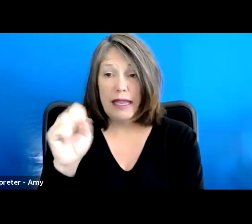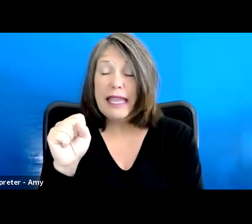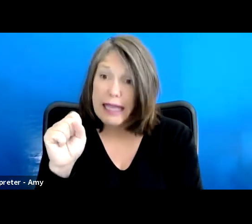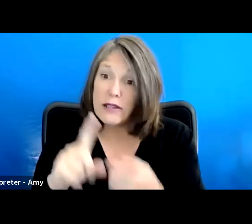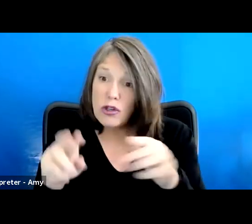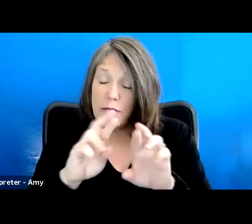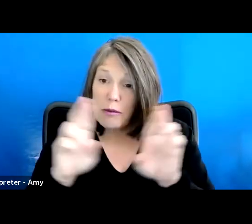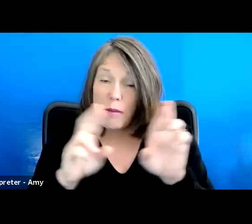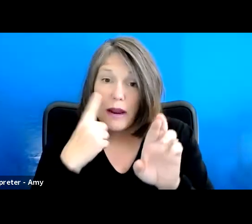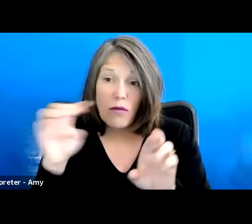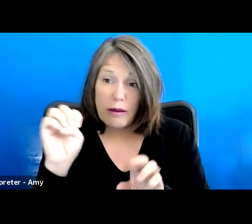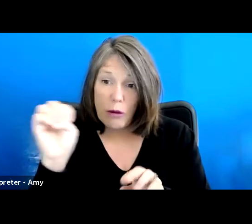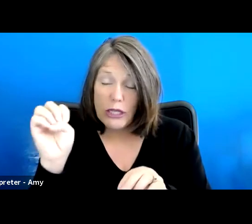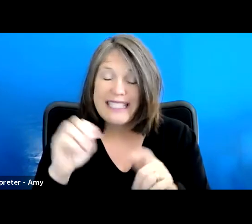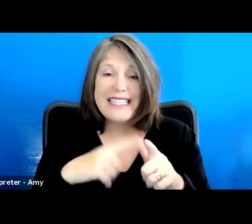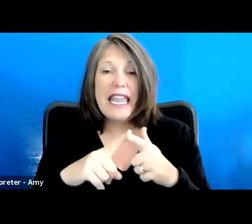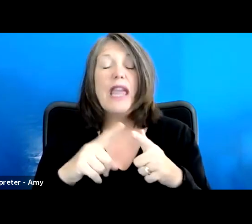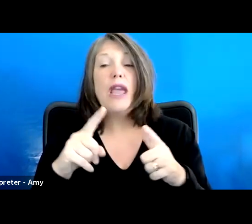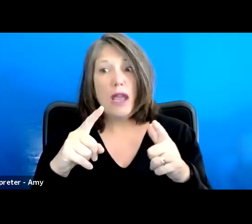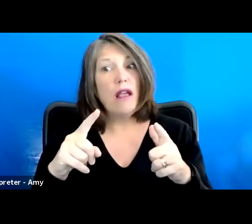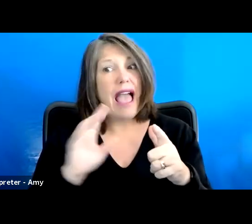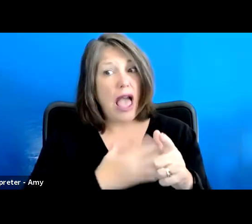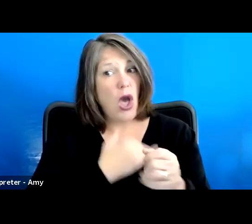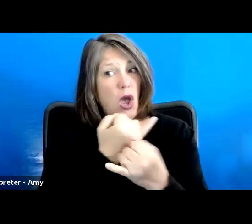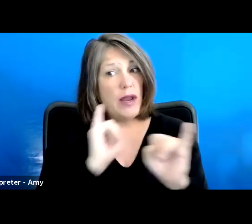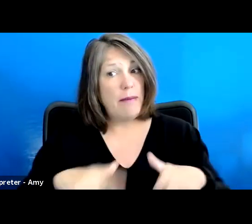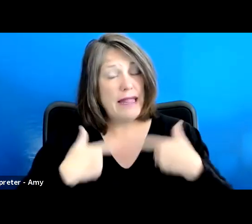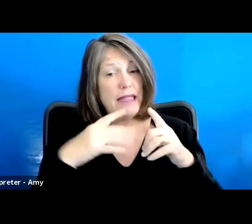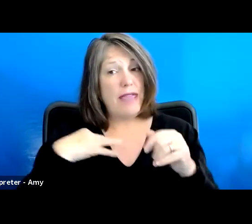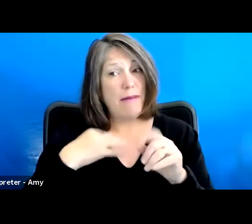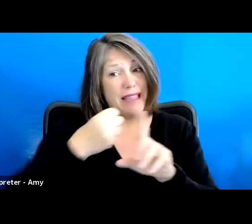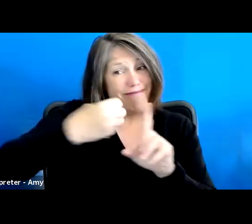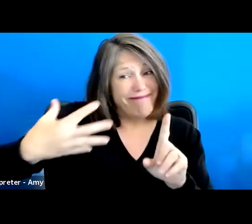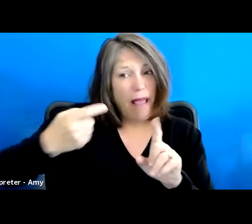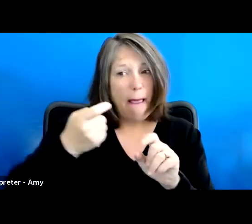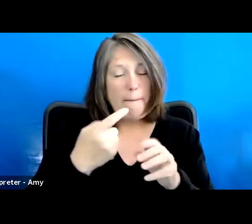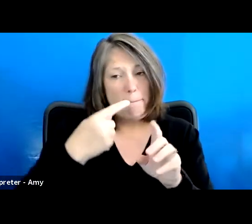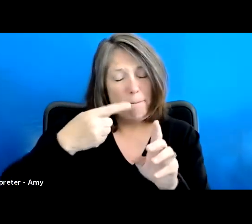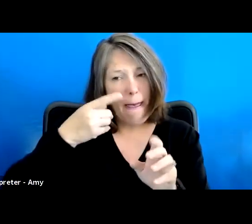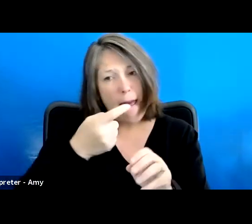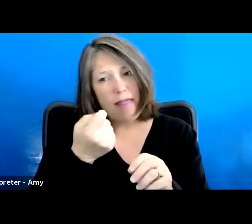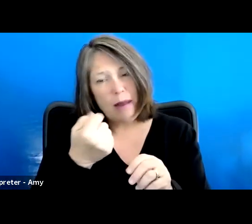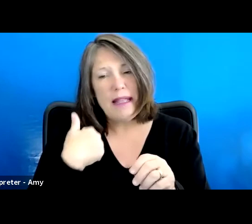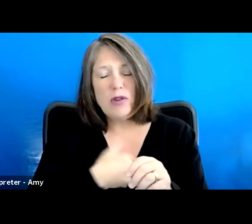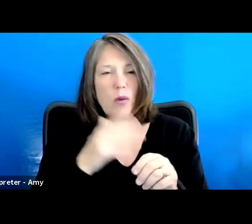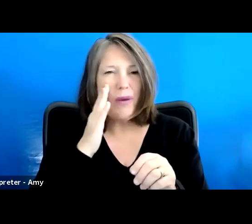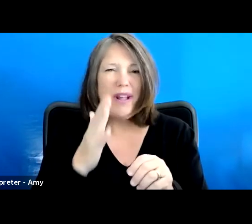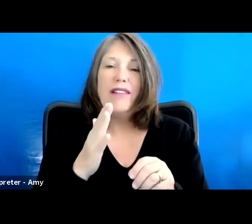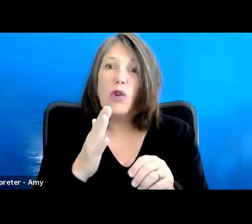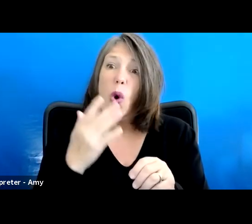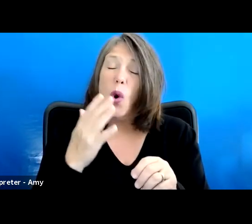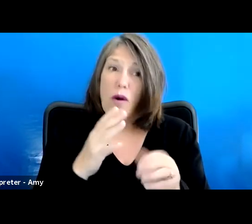prepared for an emergency. We've expanded our independent living application a bit. So we're going to look a little bit beyond traditional